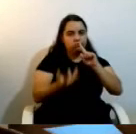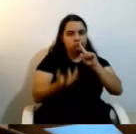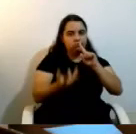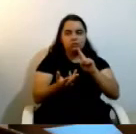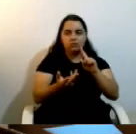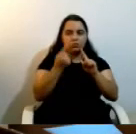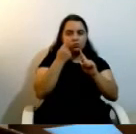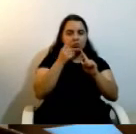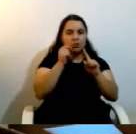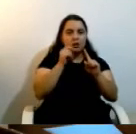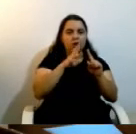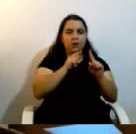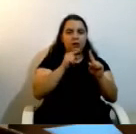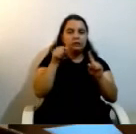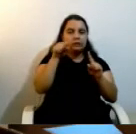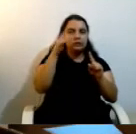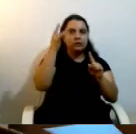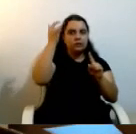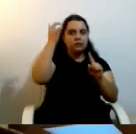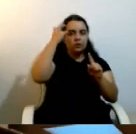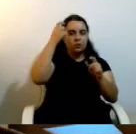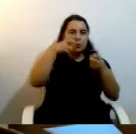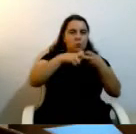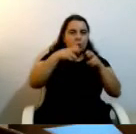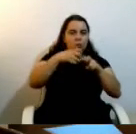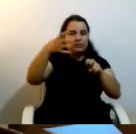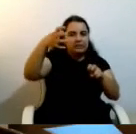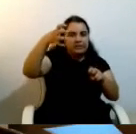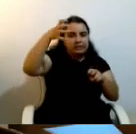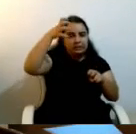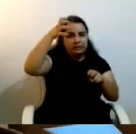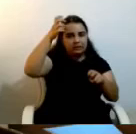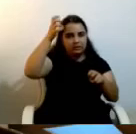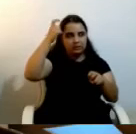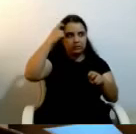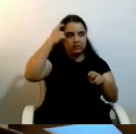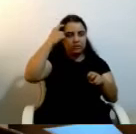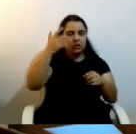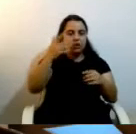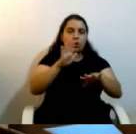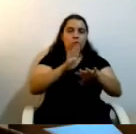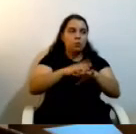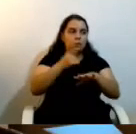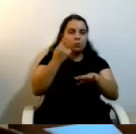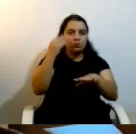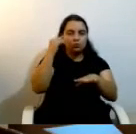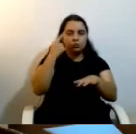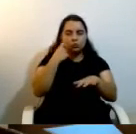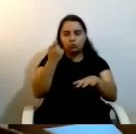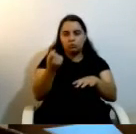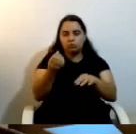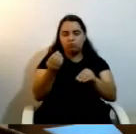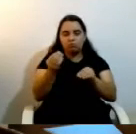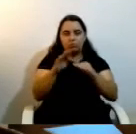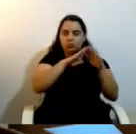psychosis for lack of sleep. They got their life back after their children had